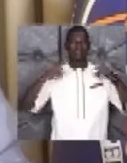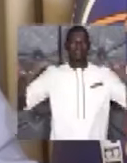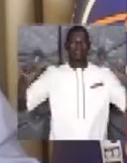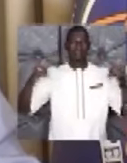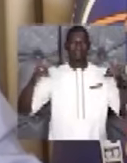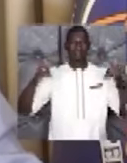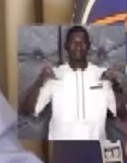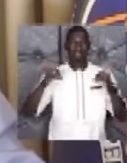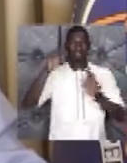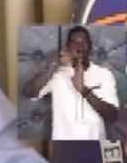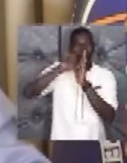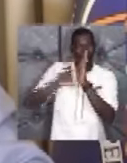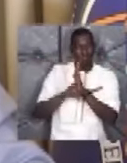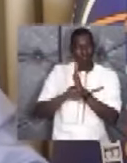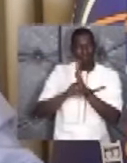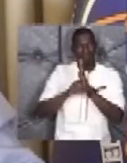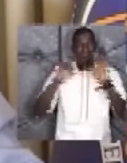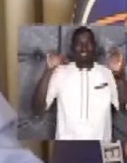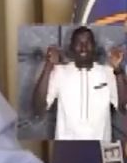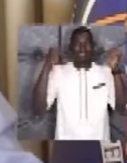feast of Christmas.